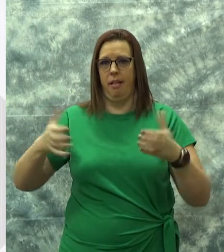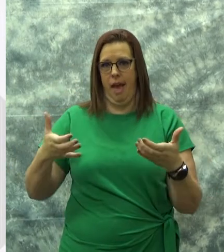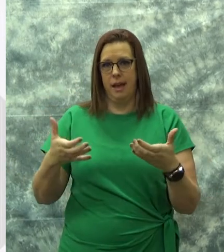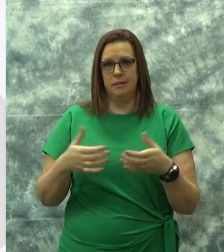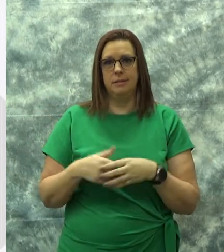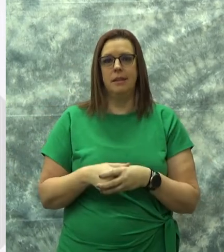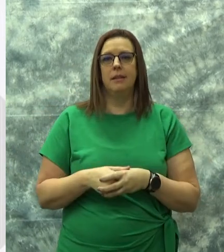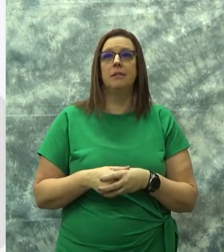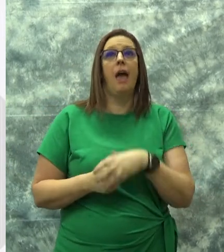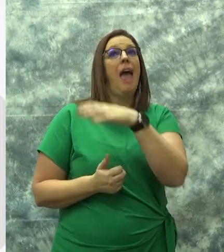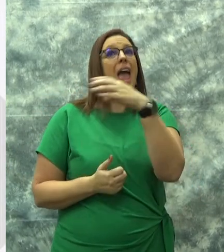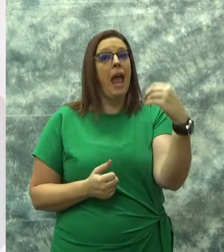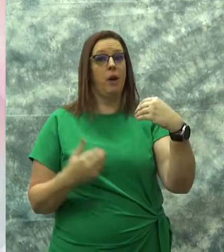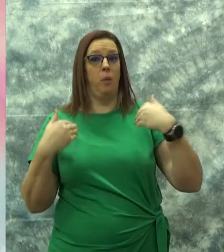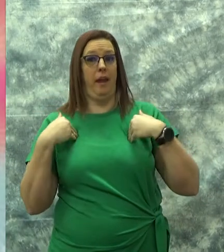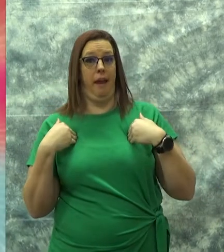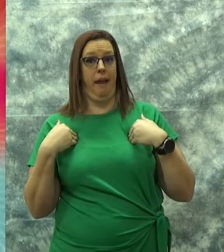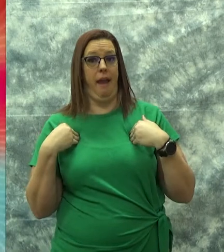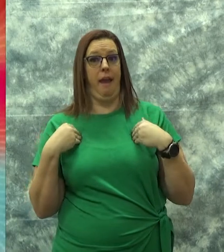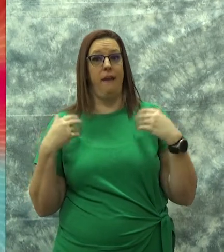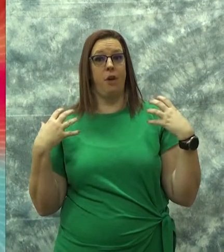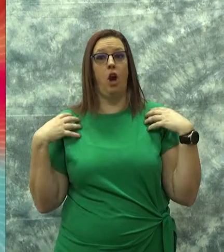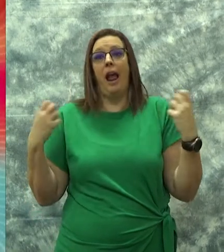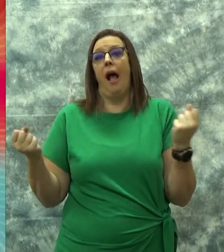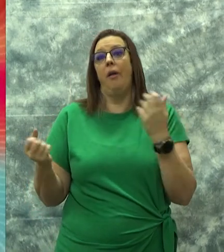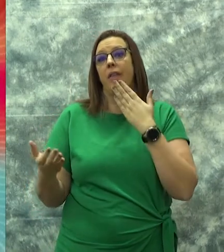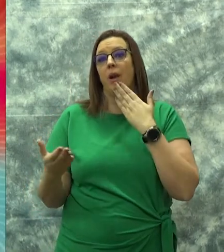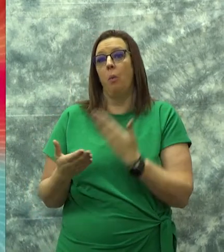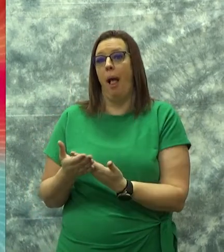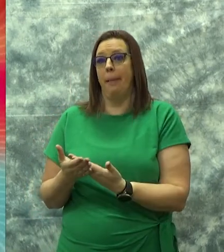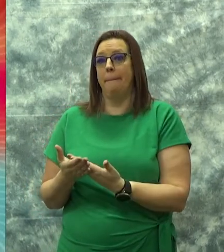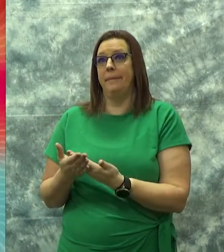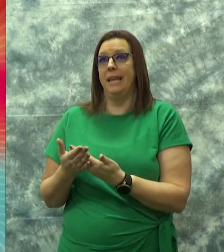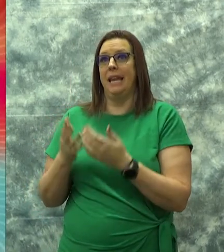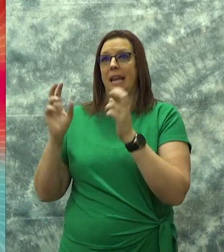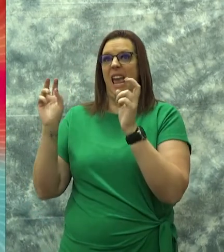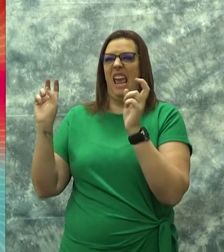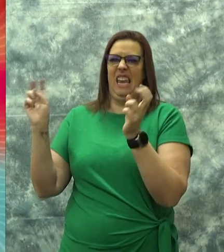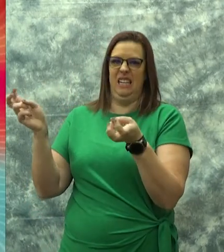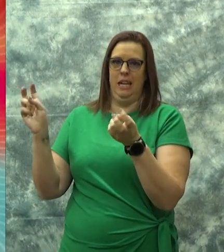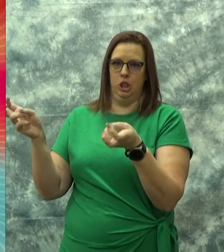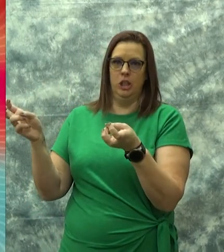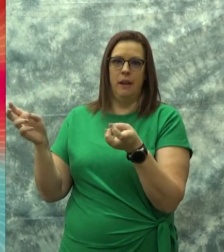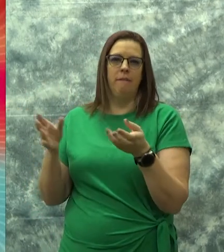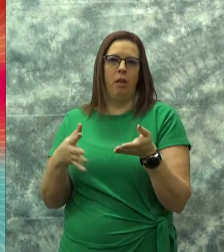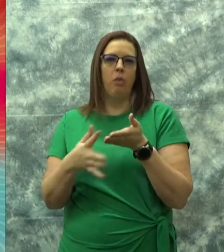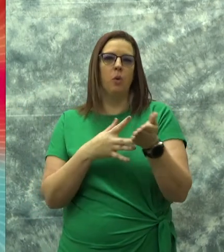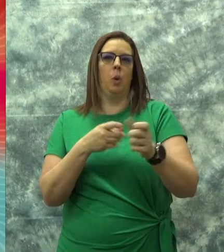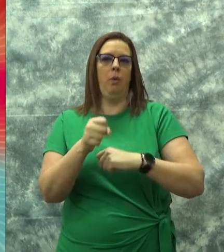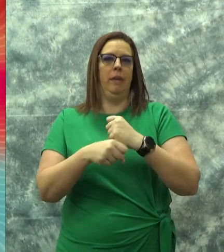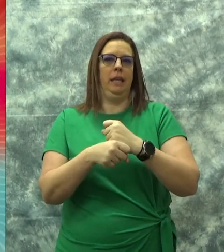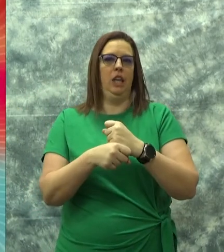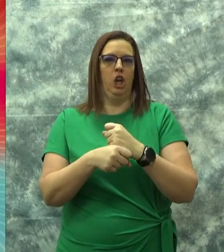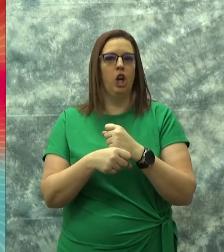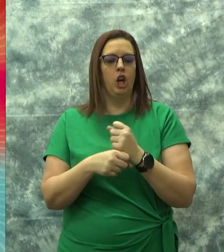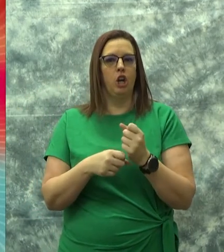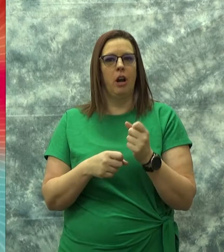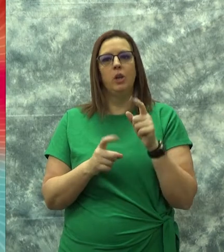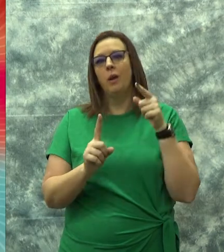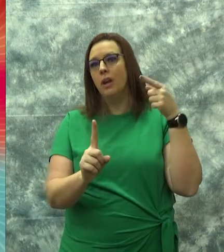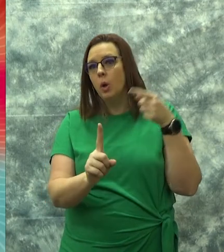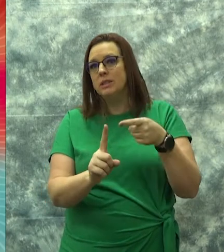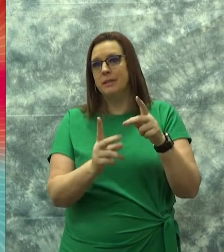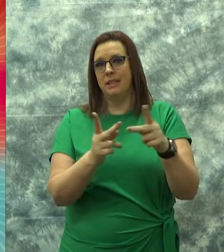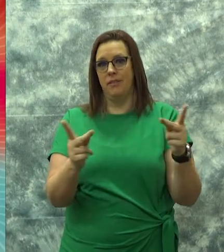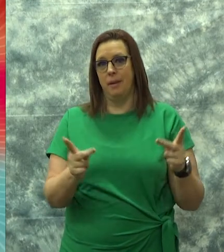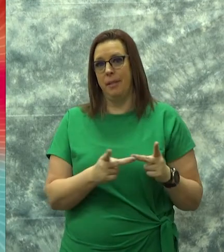classes also. And then we also have coming up our health and well-being initiative all through the year. You can go to the website and go to